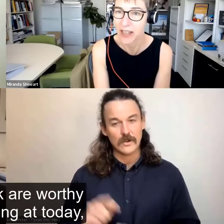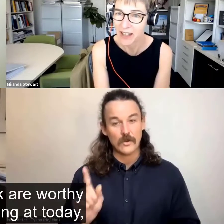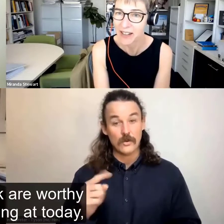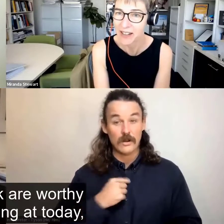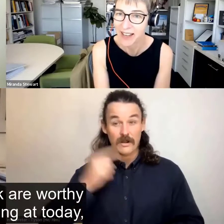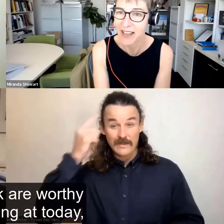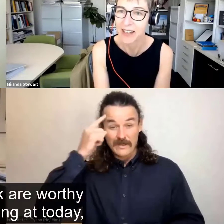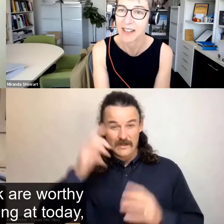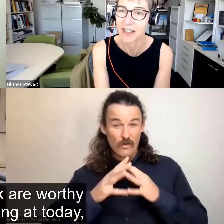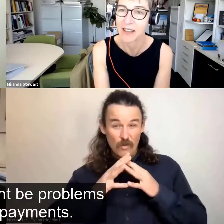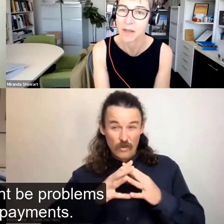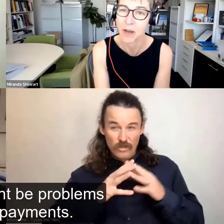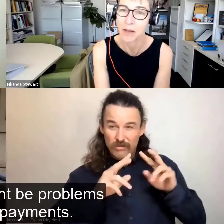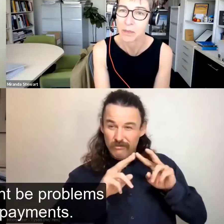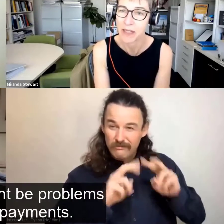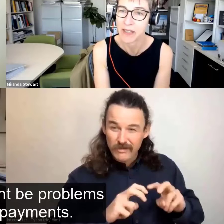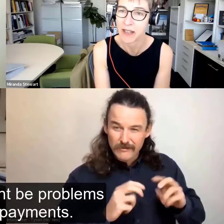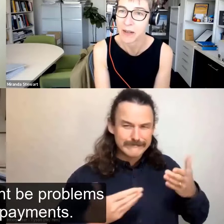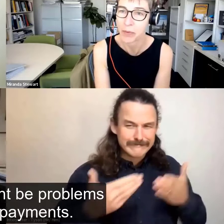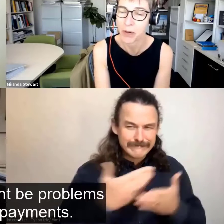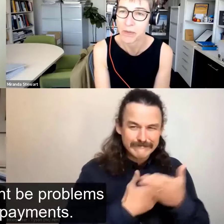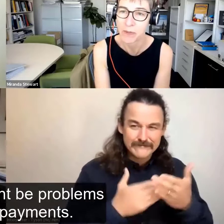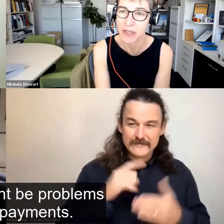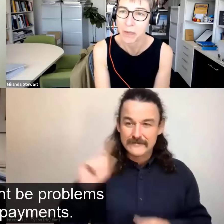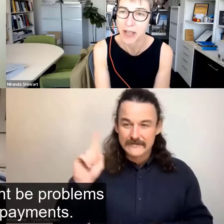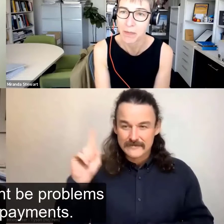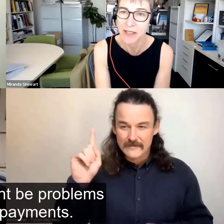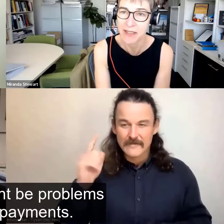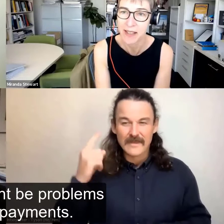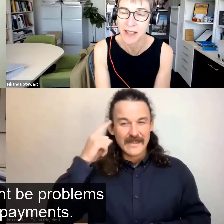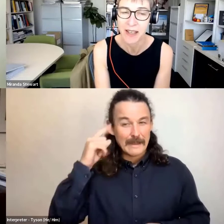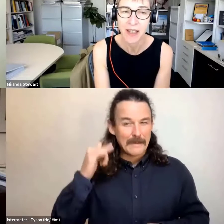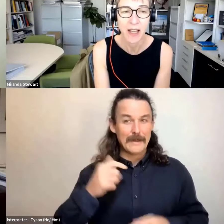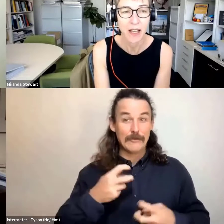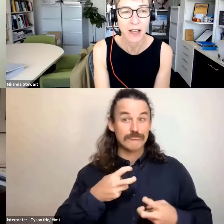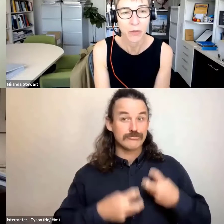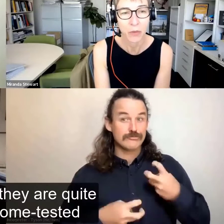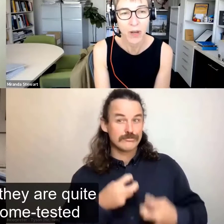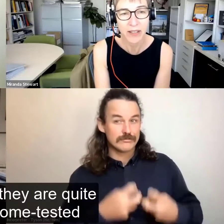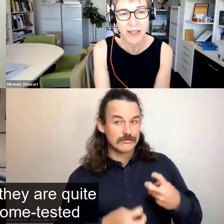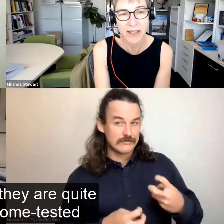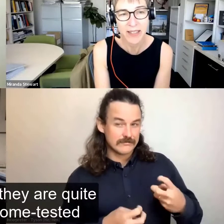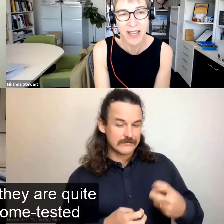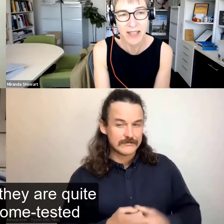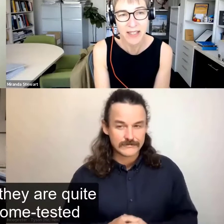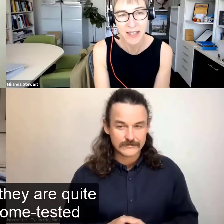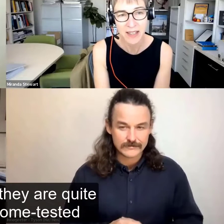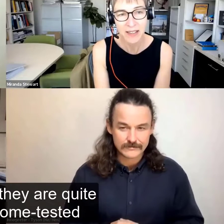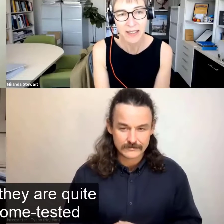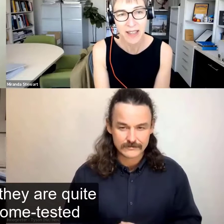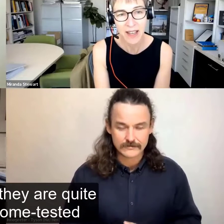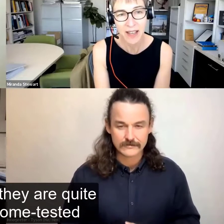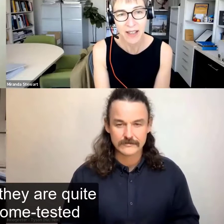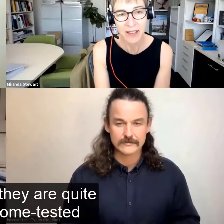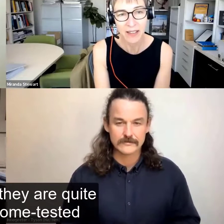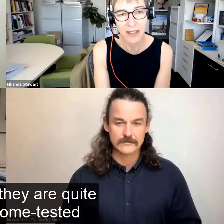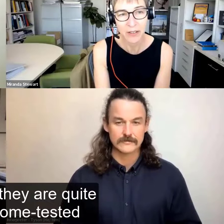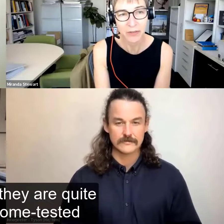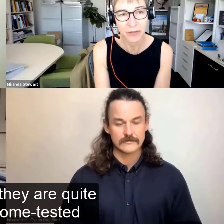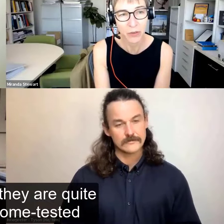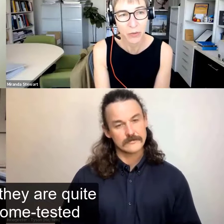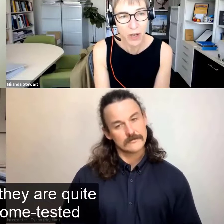us looking at today, and that might be problems with the payments. One is that they